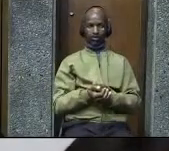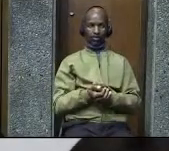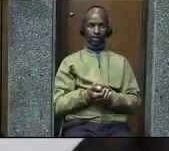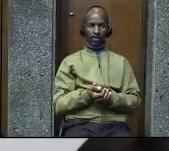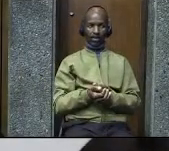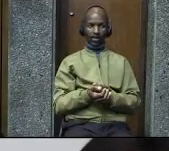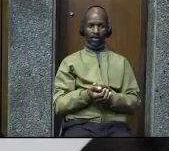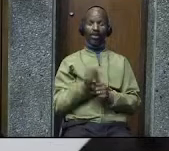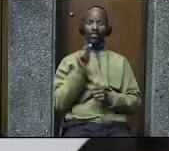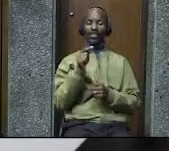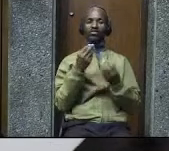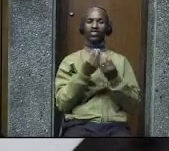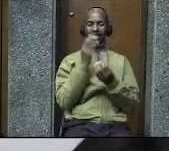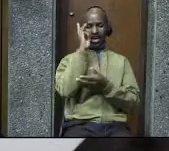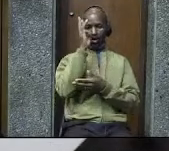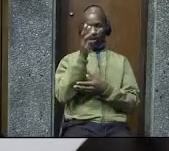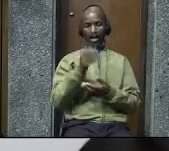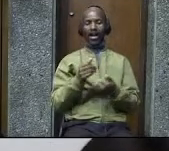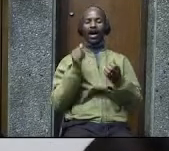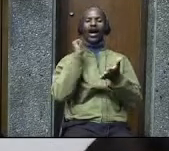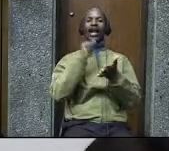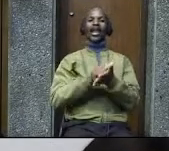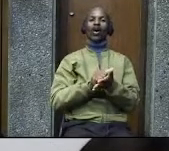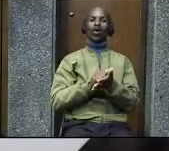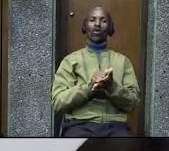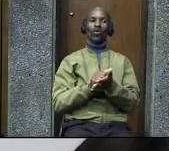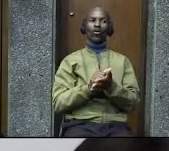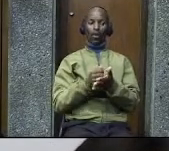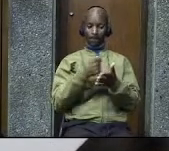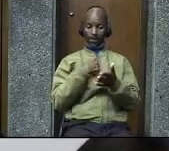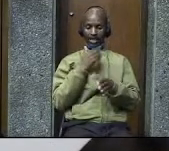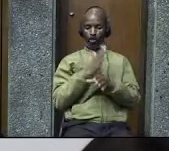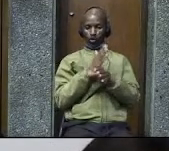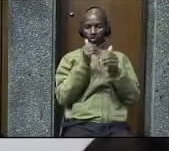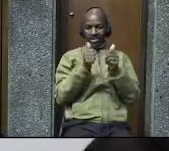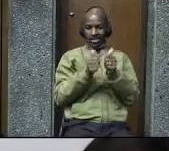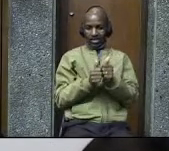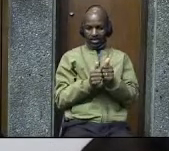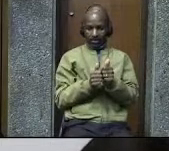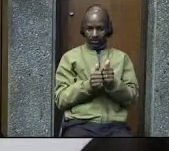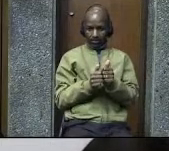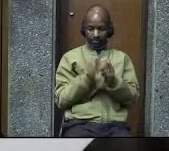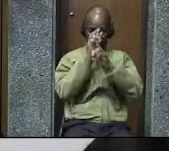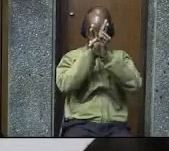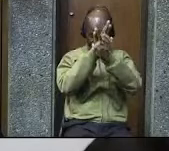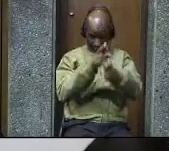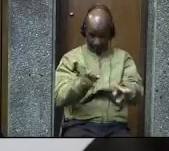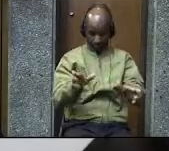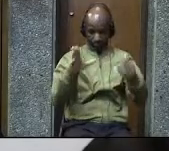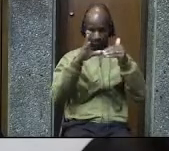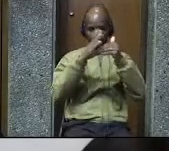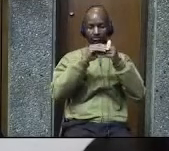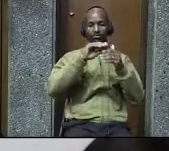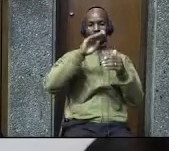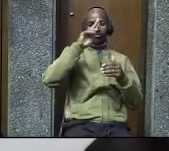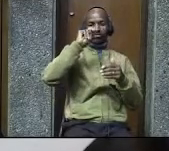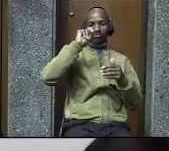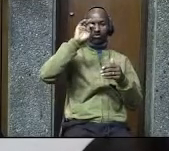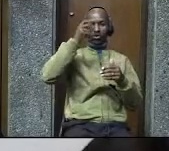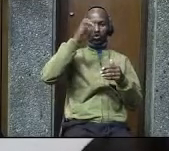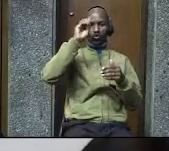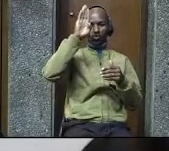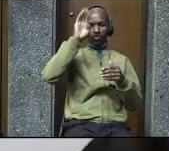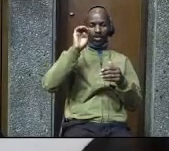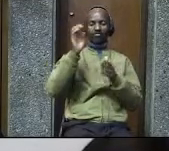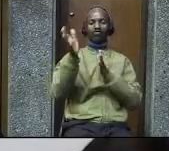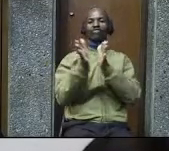this part, I'm going to hand it over to my colleague, Honorable Member Mncube, who will